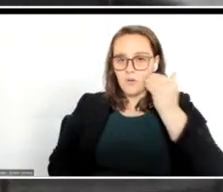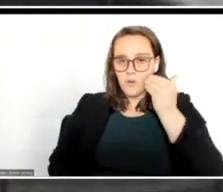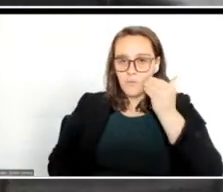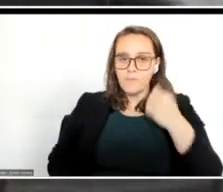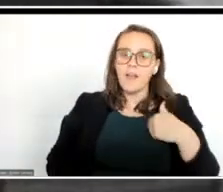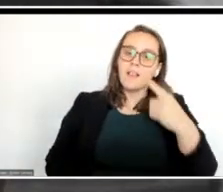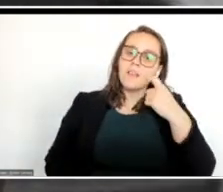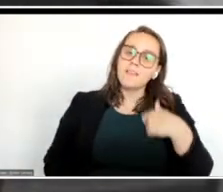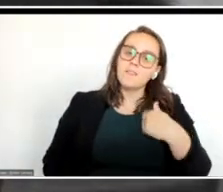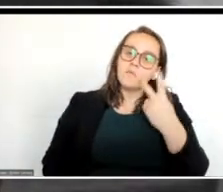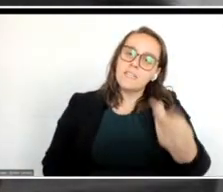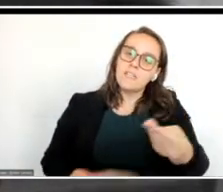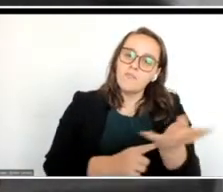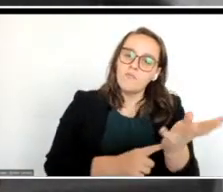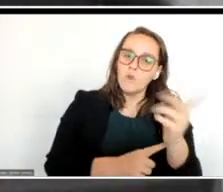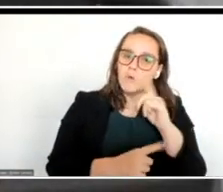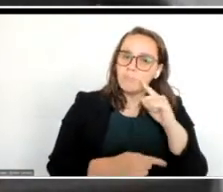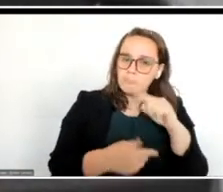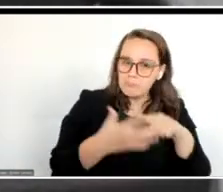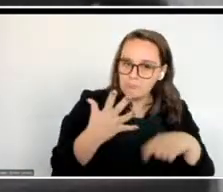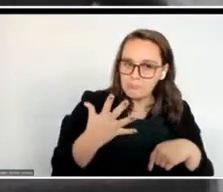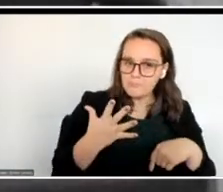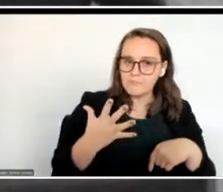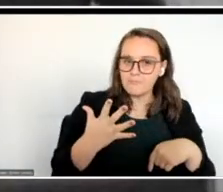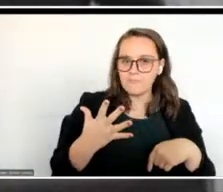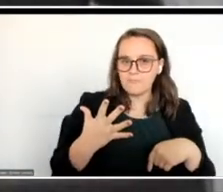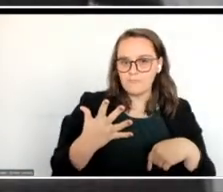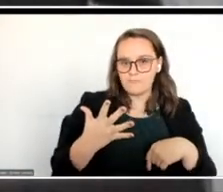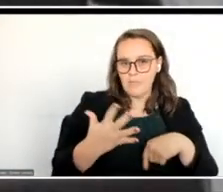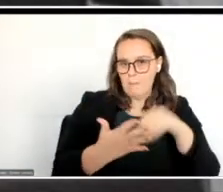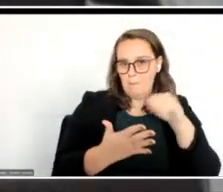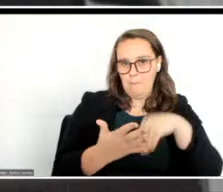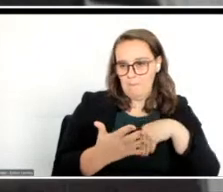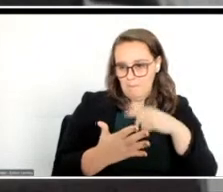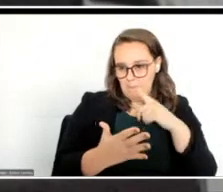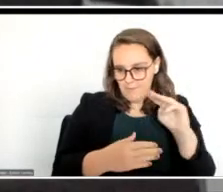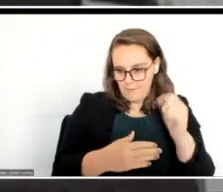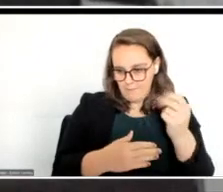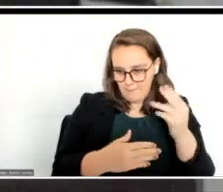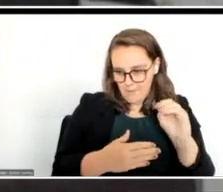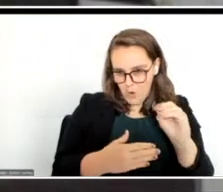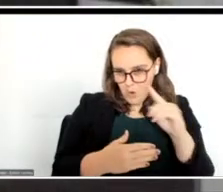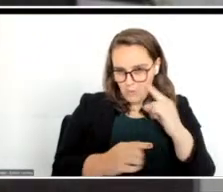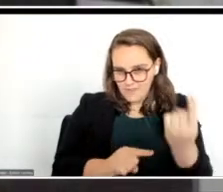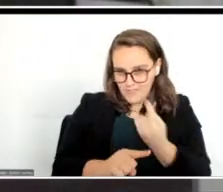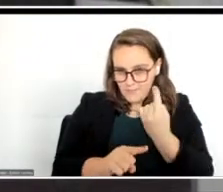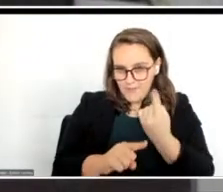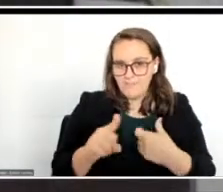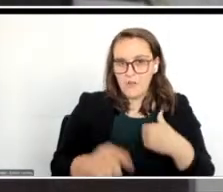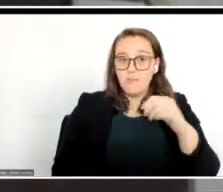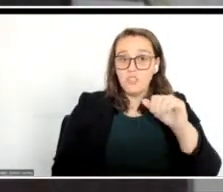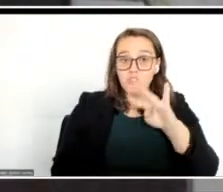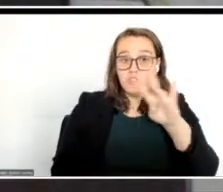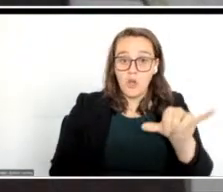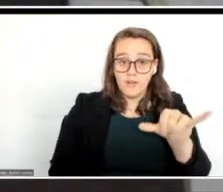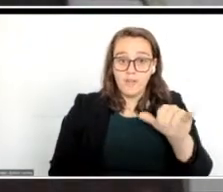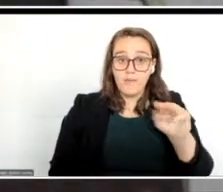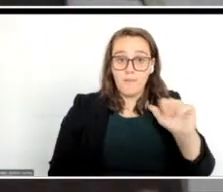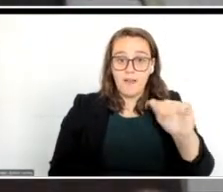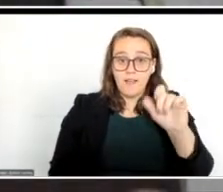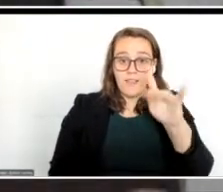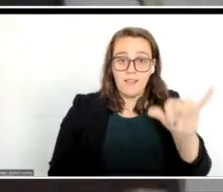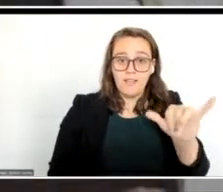where there's a memo or something from Johnny McEntee to Douglas McGregor.